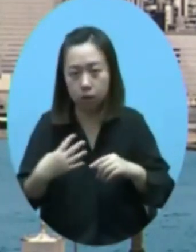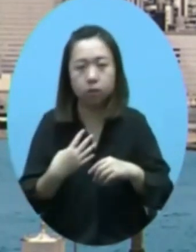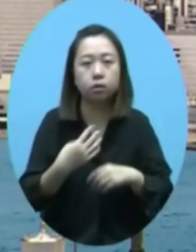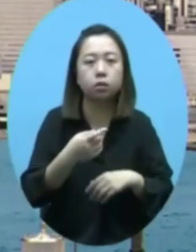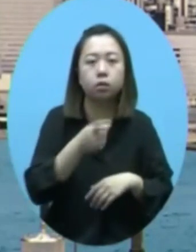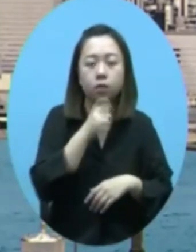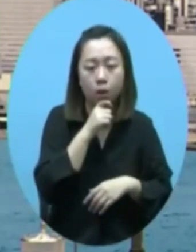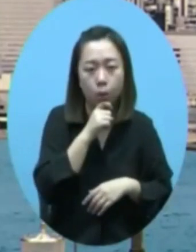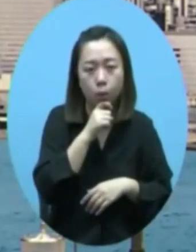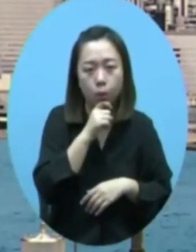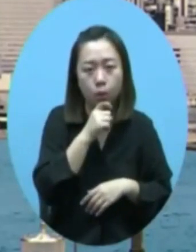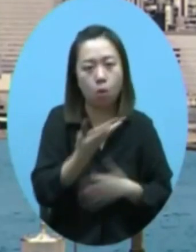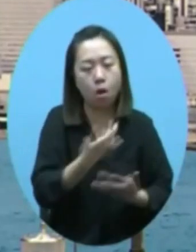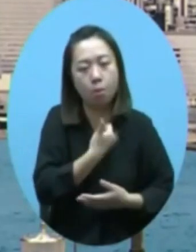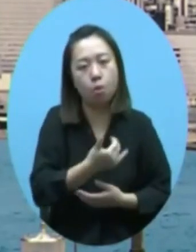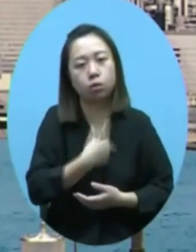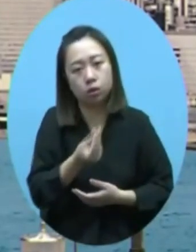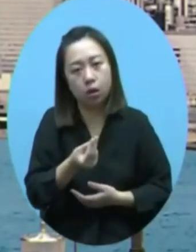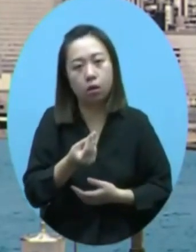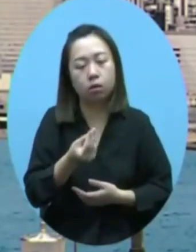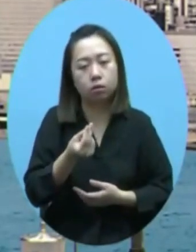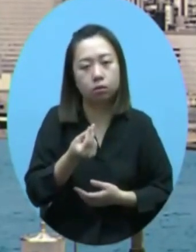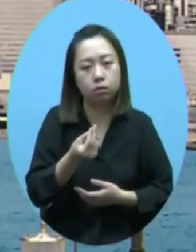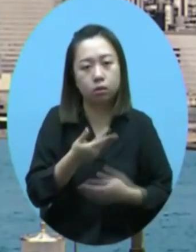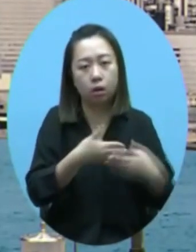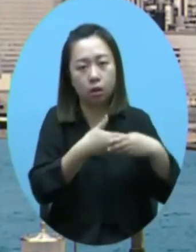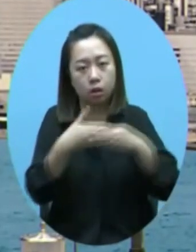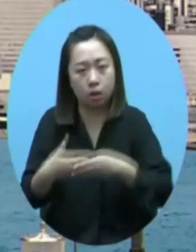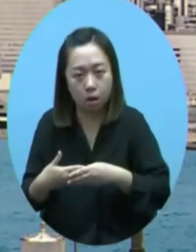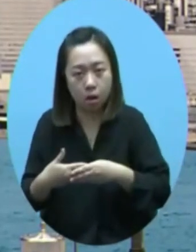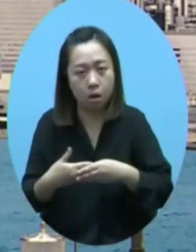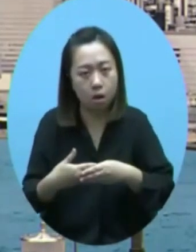And 1404, and during the weekends,